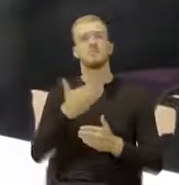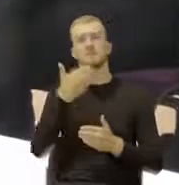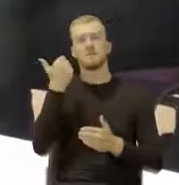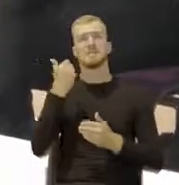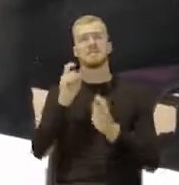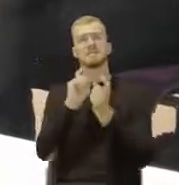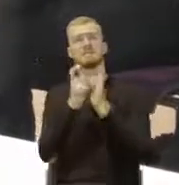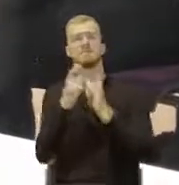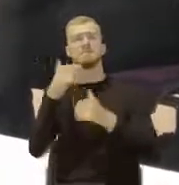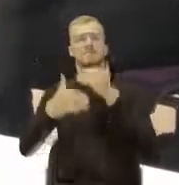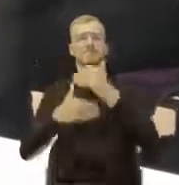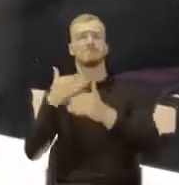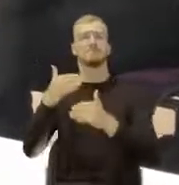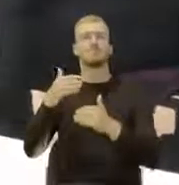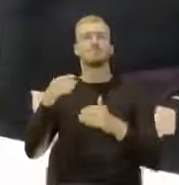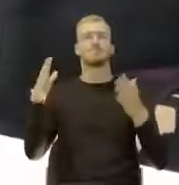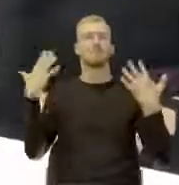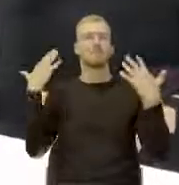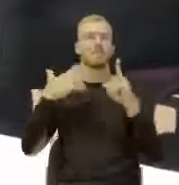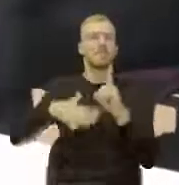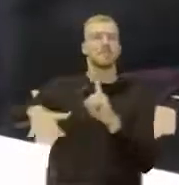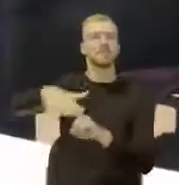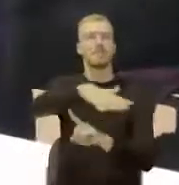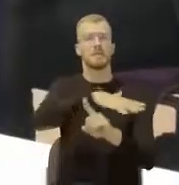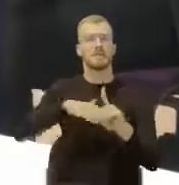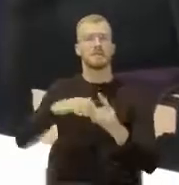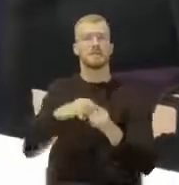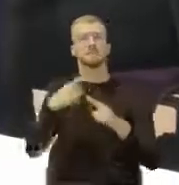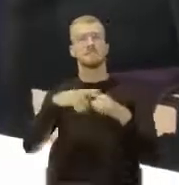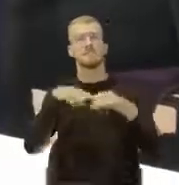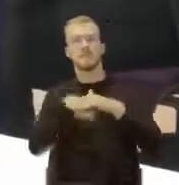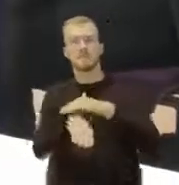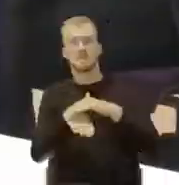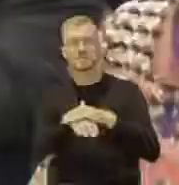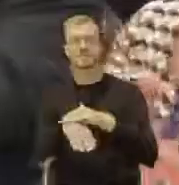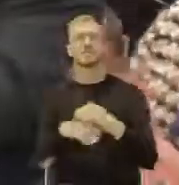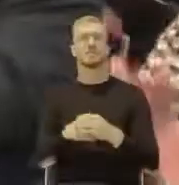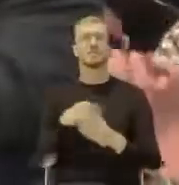ensuring the well-being of people. Thank you very much.